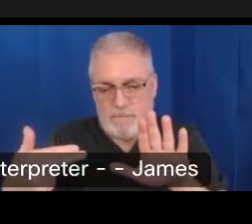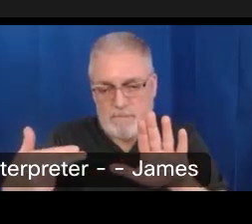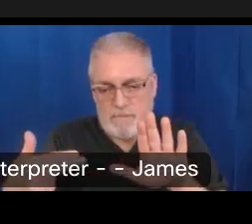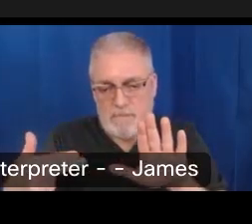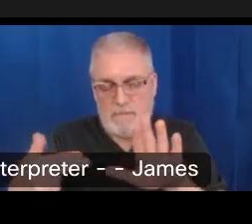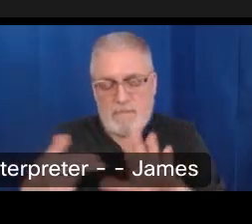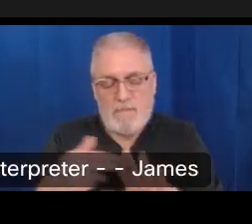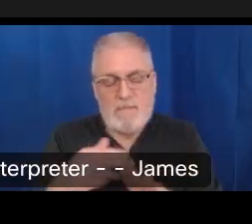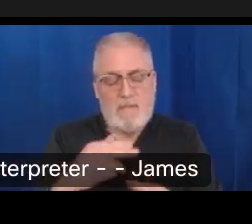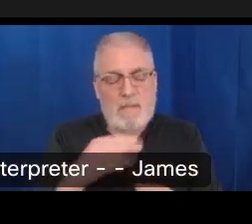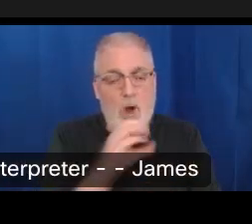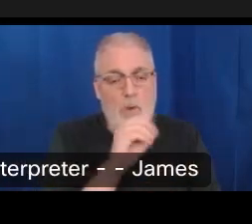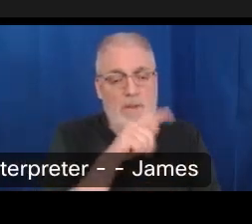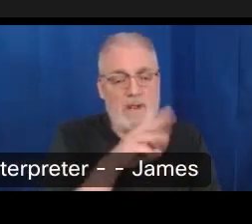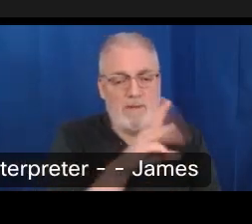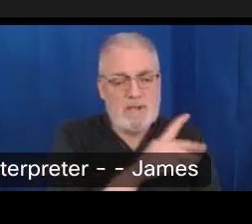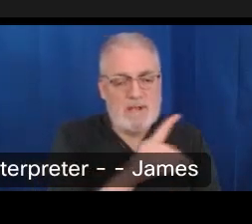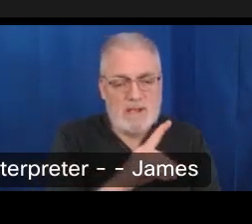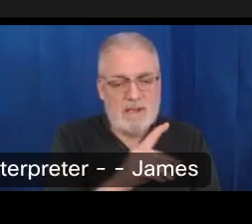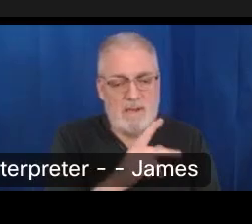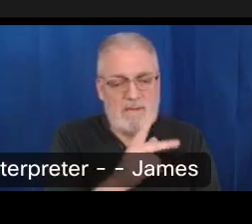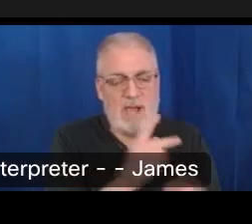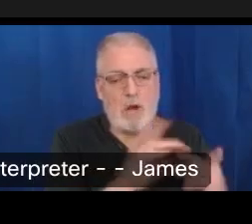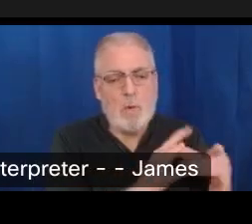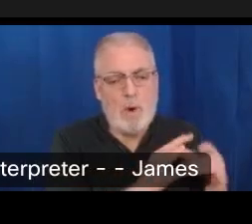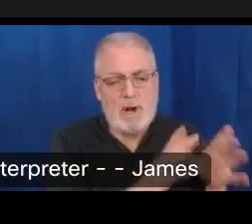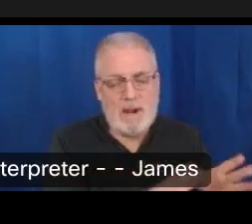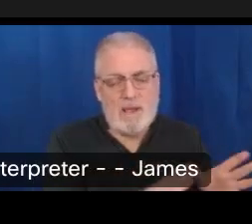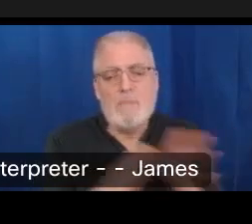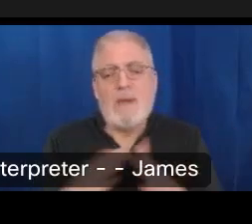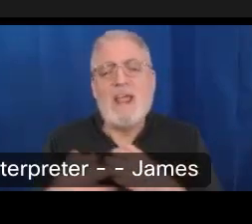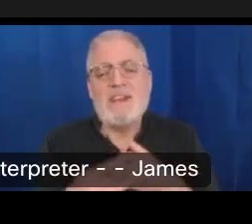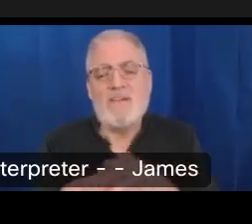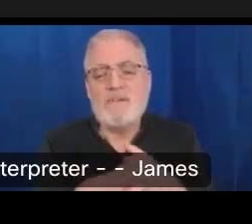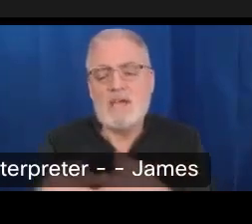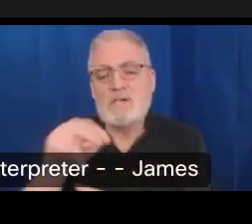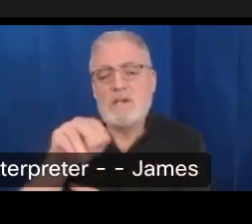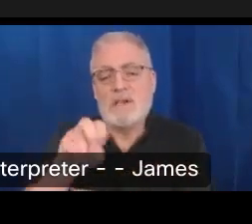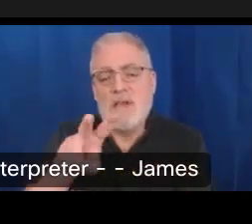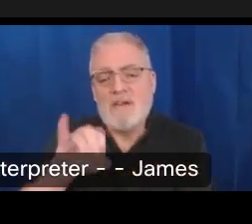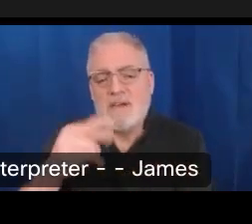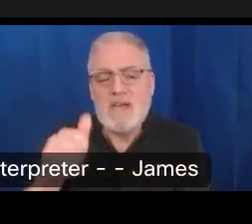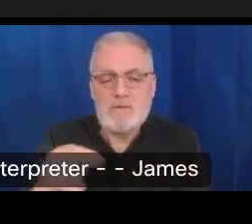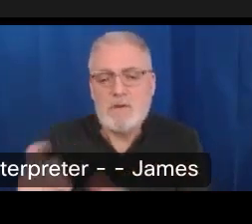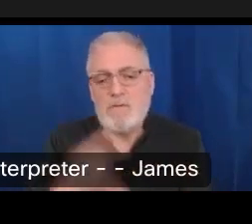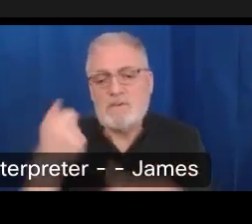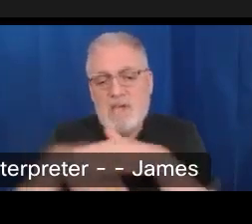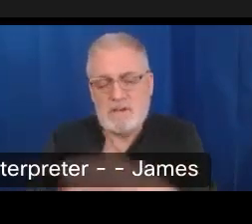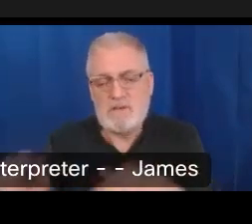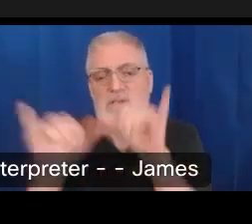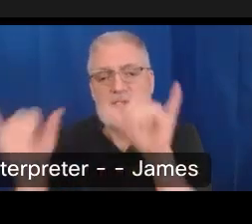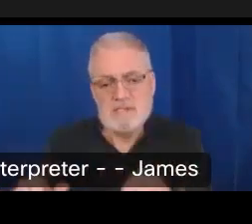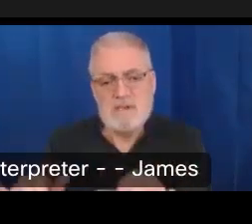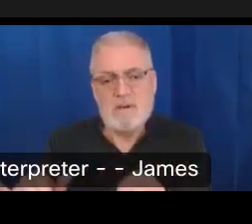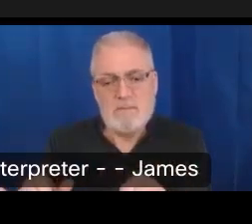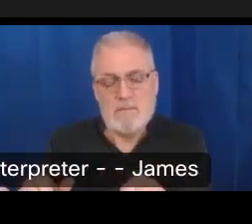but then just the navigation of when you first enter the system and being in the system would be something that we could make